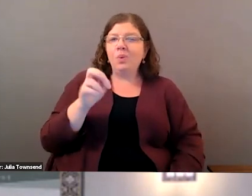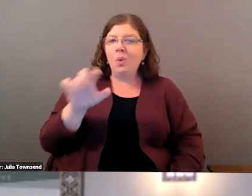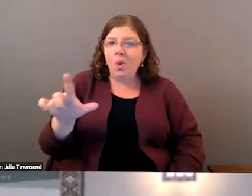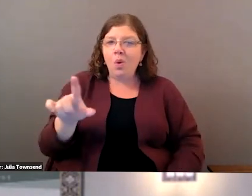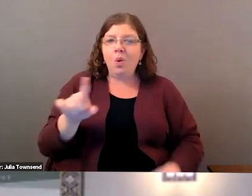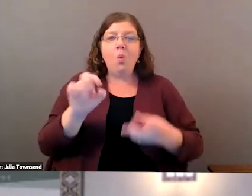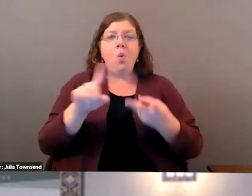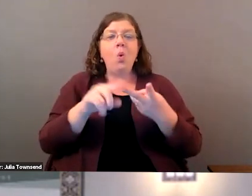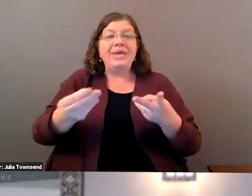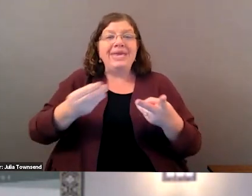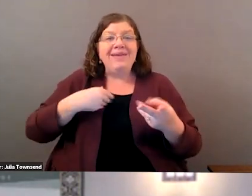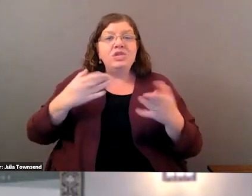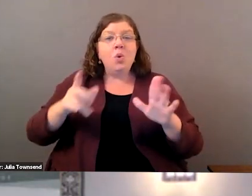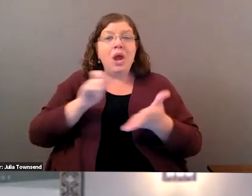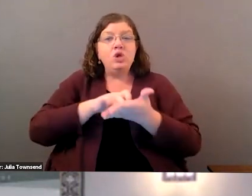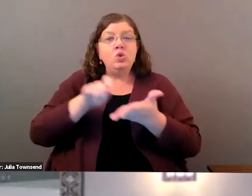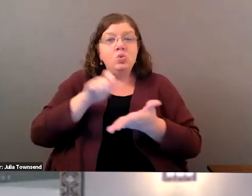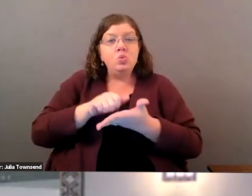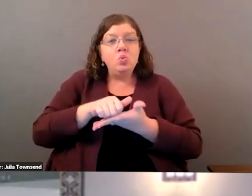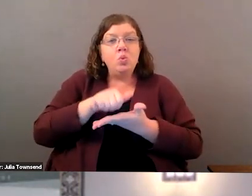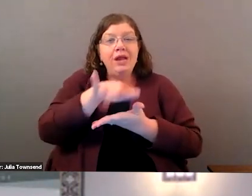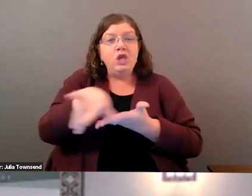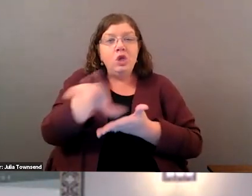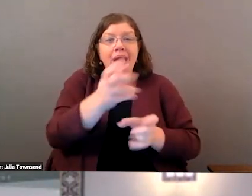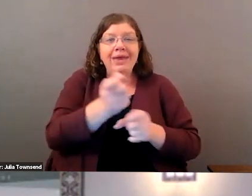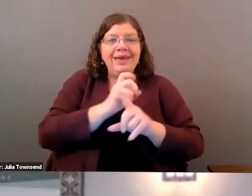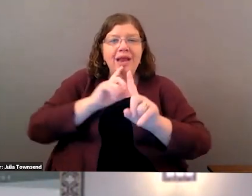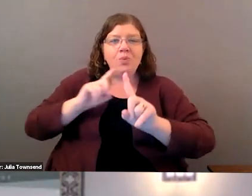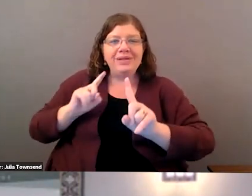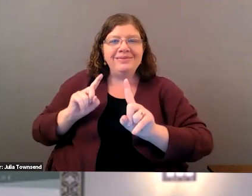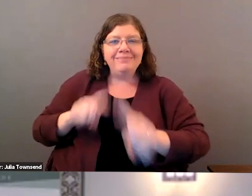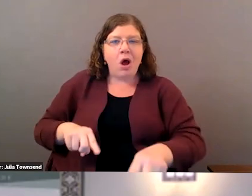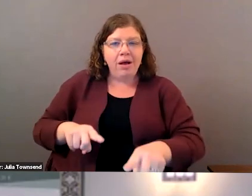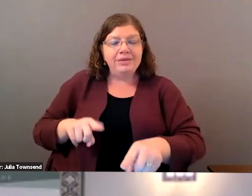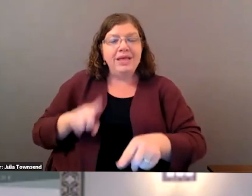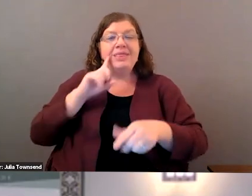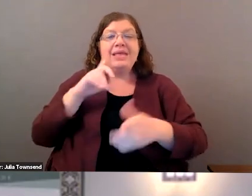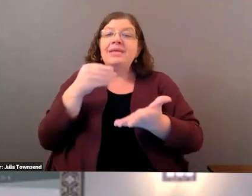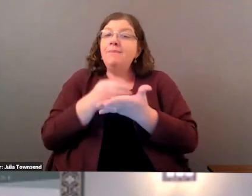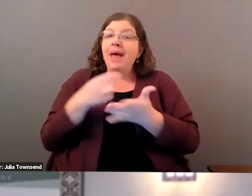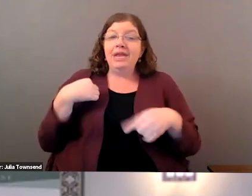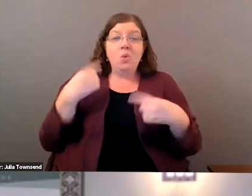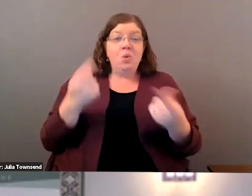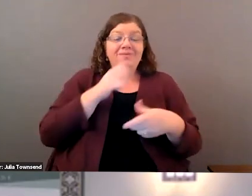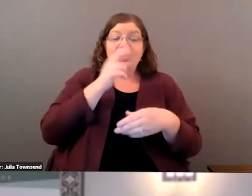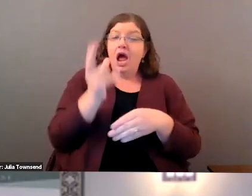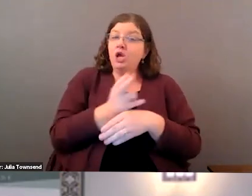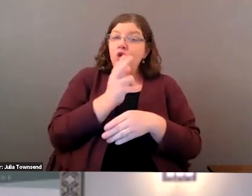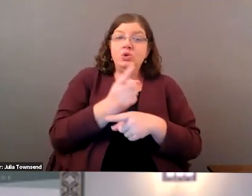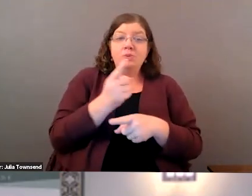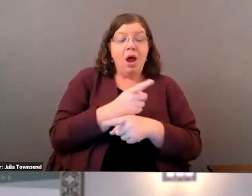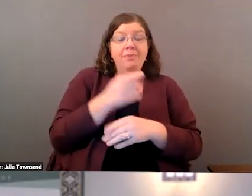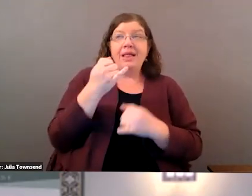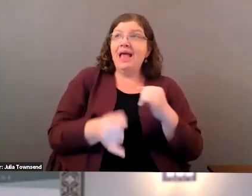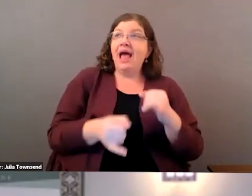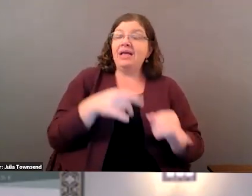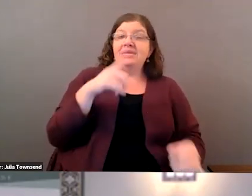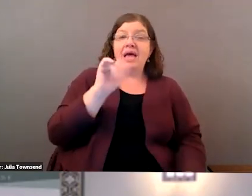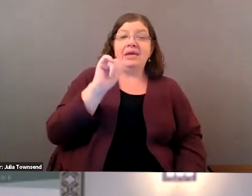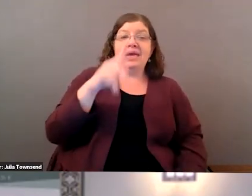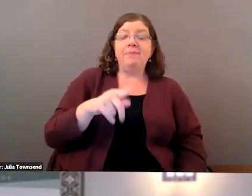a response. Because this is money that we haven't used properly. The last LCAP was flagged with